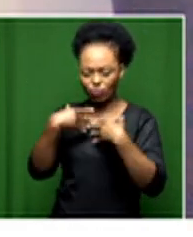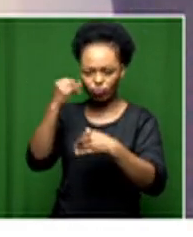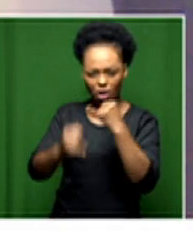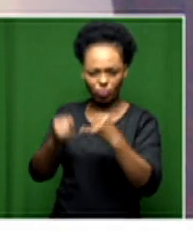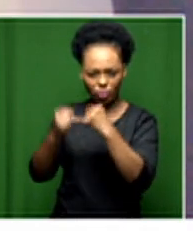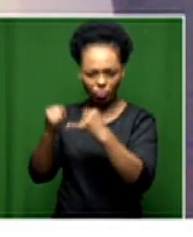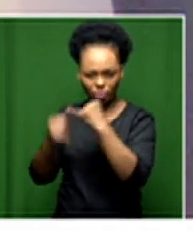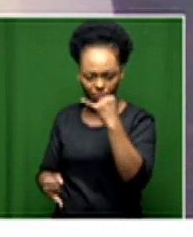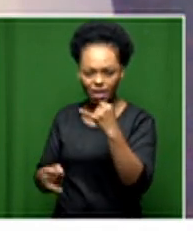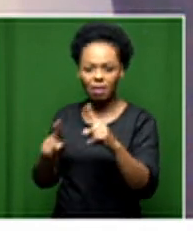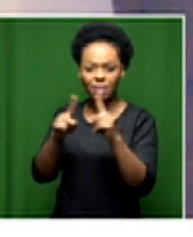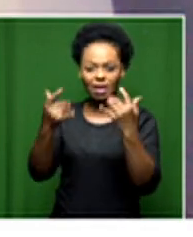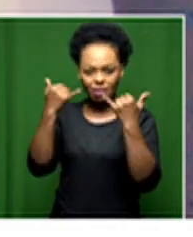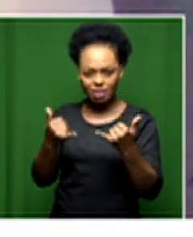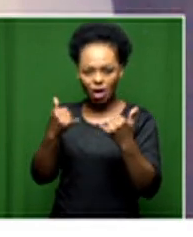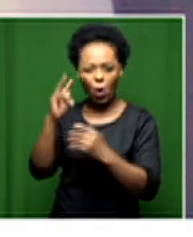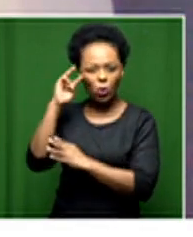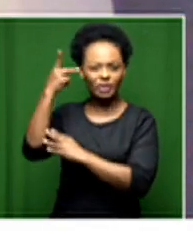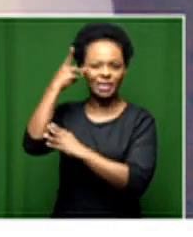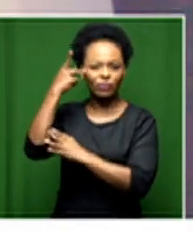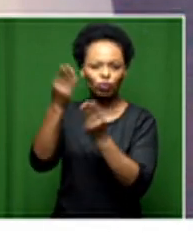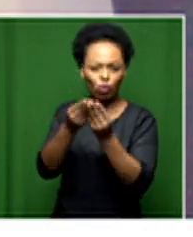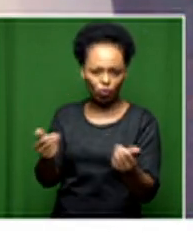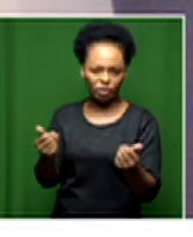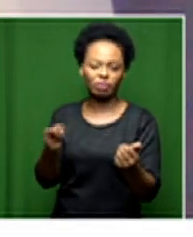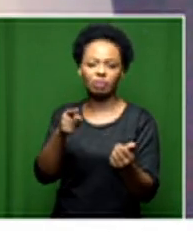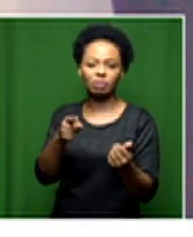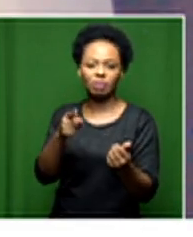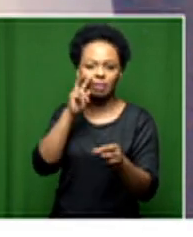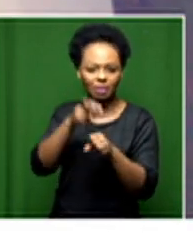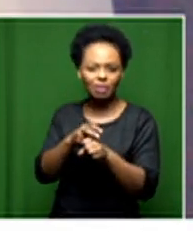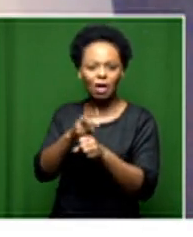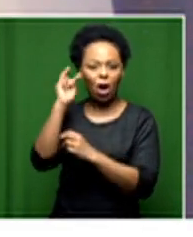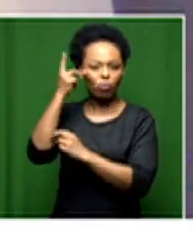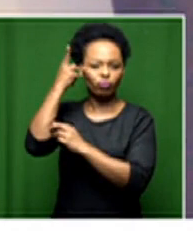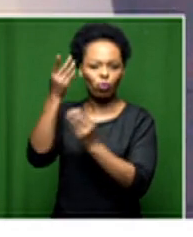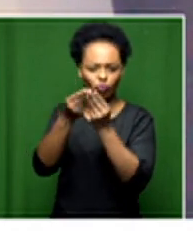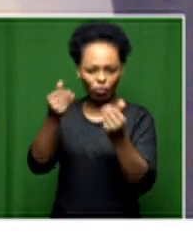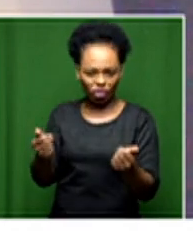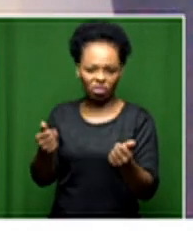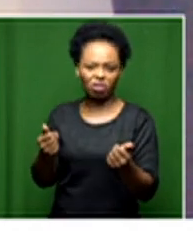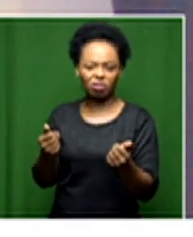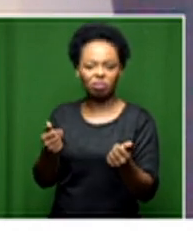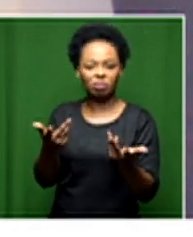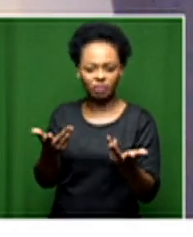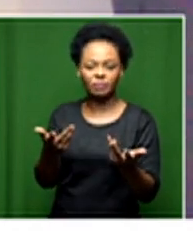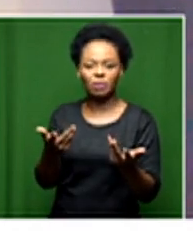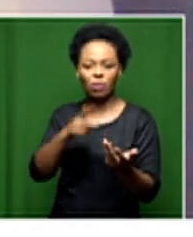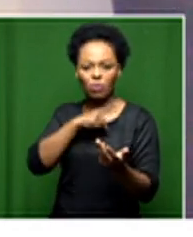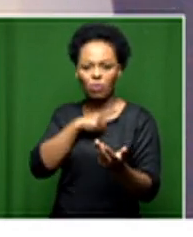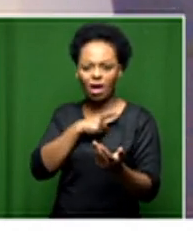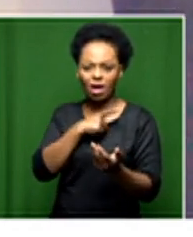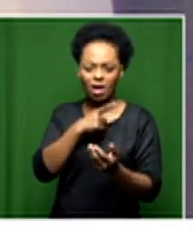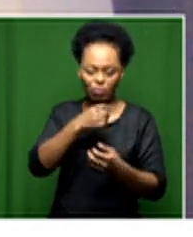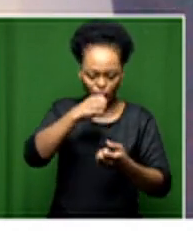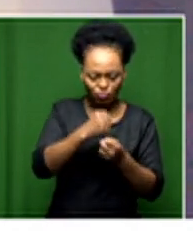errors. What we are talking about is an alternative solution to work around the system. Of course, we can't work manually because